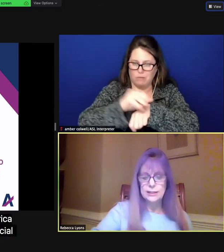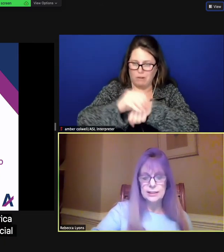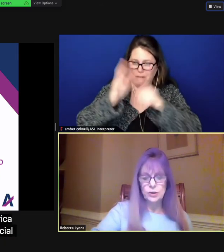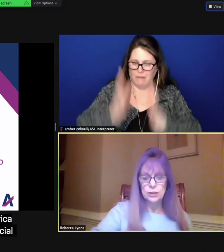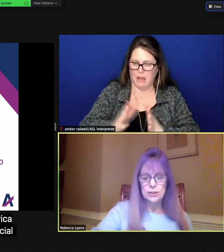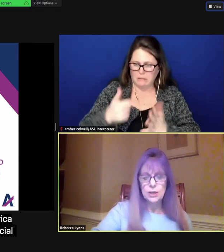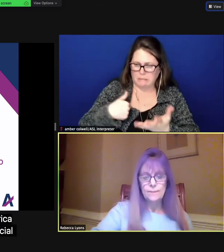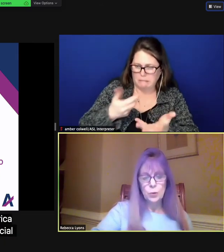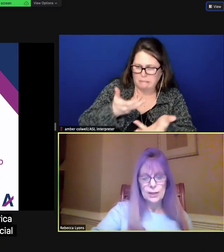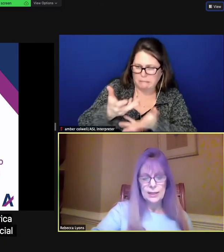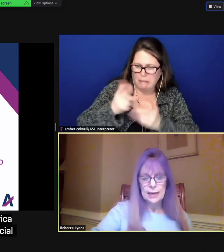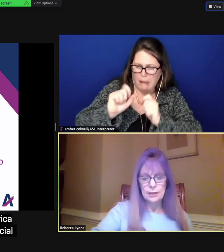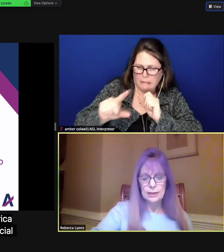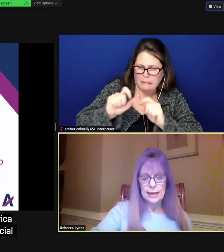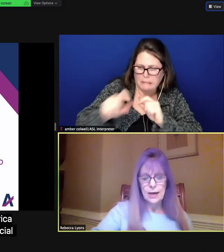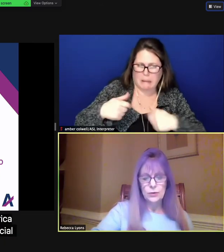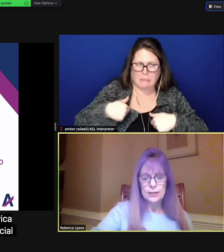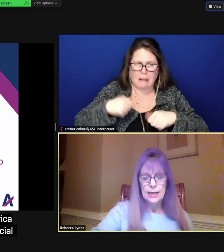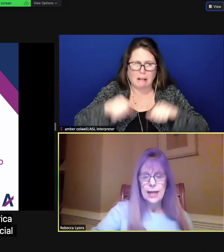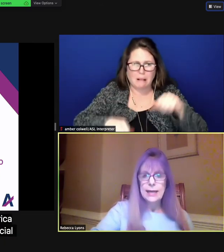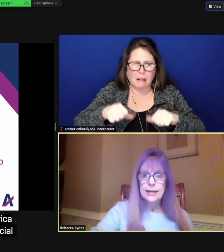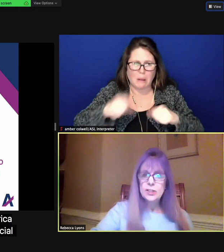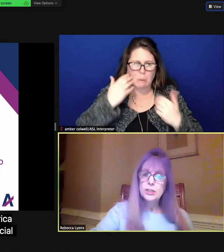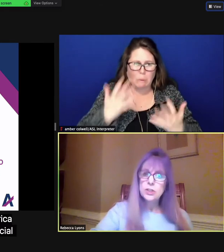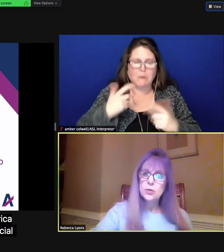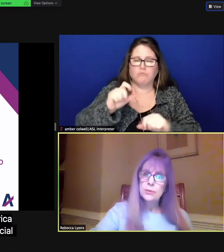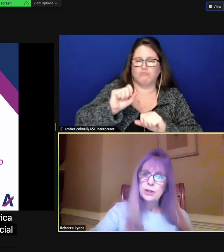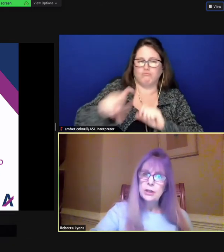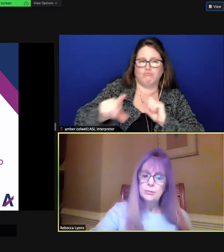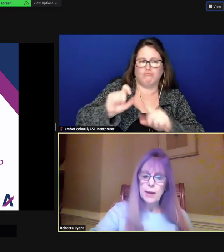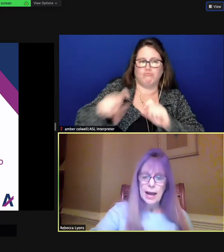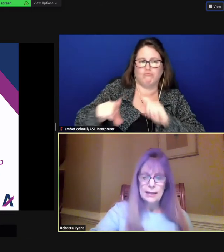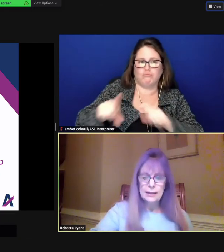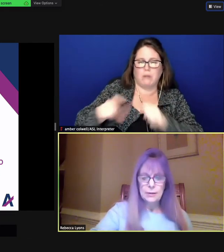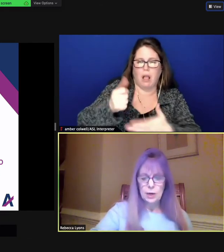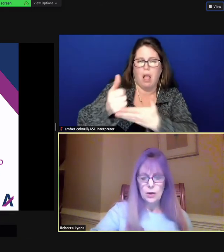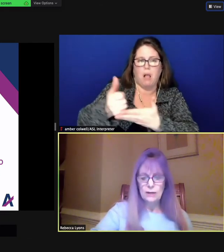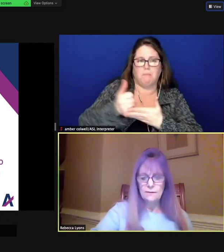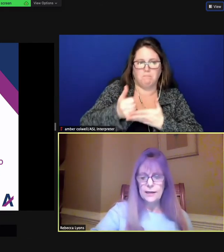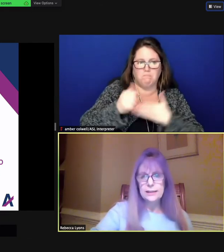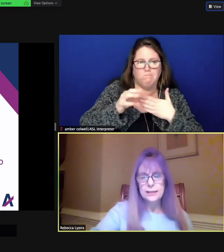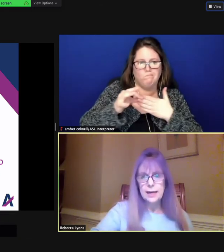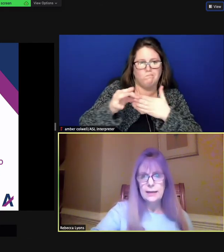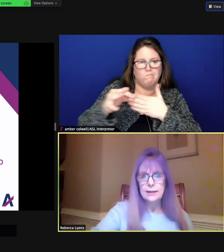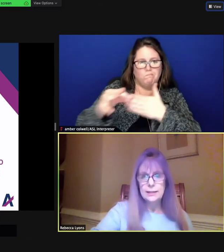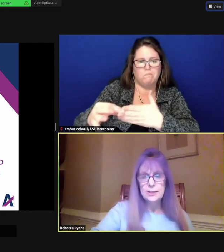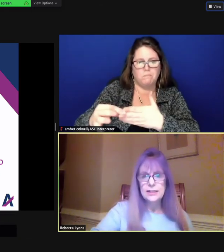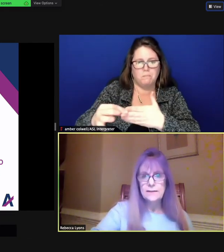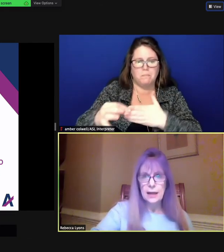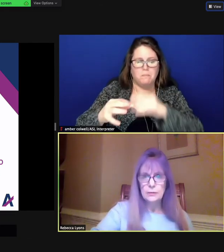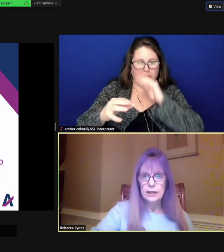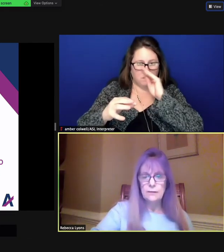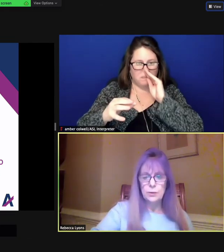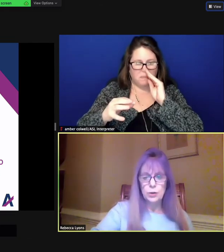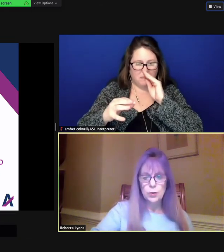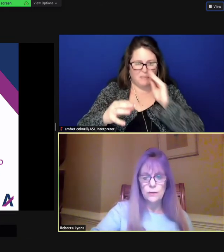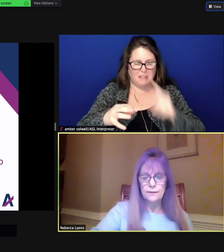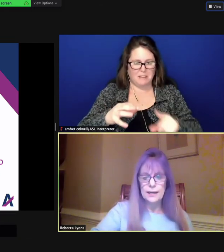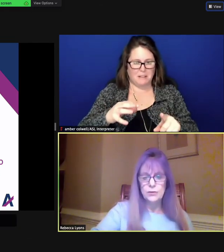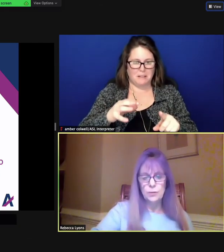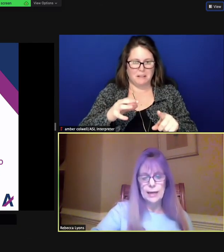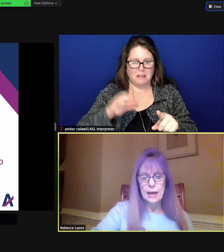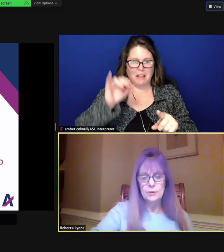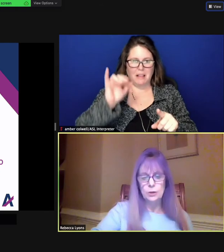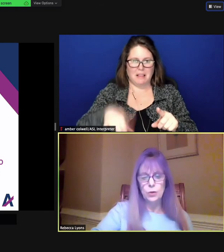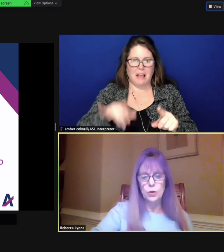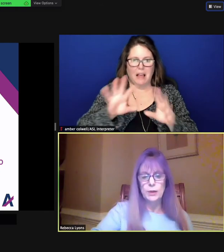financial decisions with an ABLE account. It's distributed by the American Funds, and this is a family of mutual funds